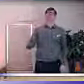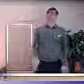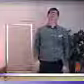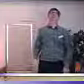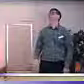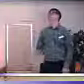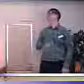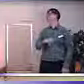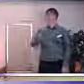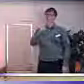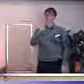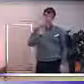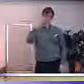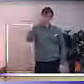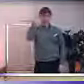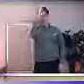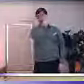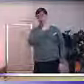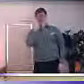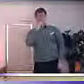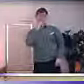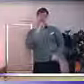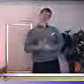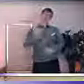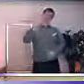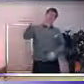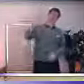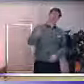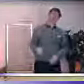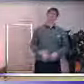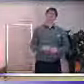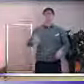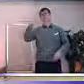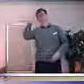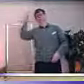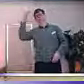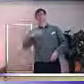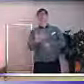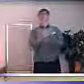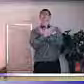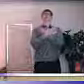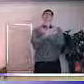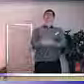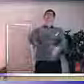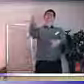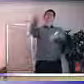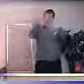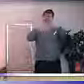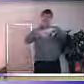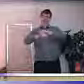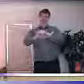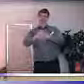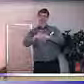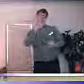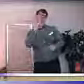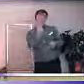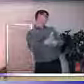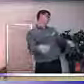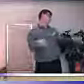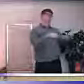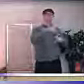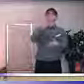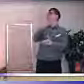And you know, the beauty about that, knowing that love is always involved, is in knowing of then who we